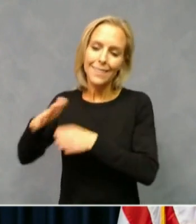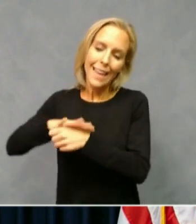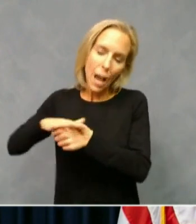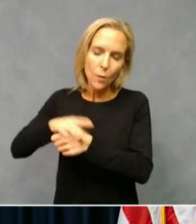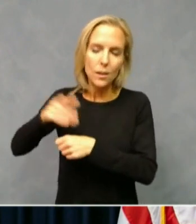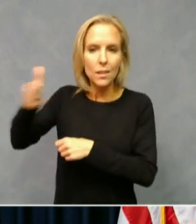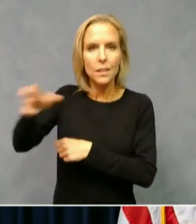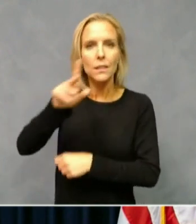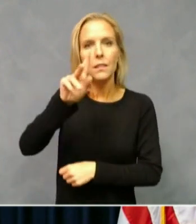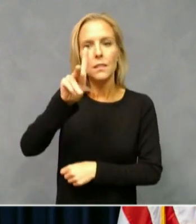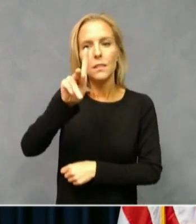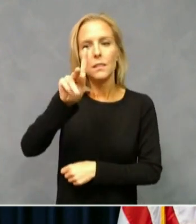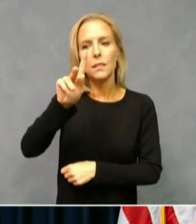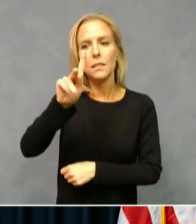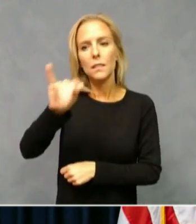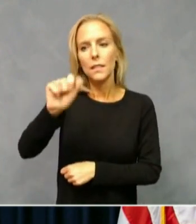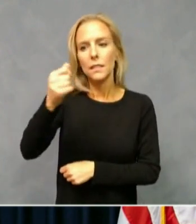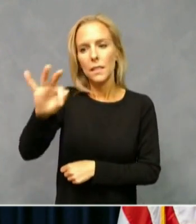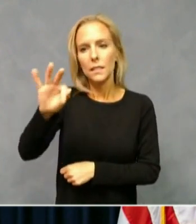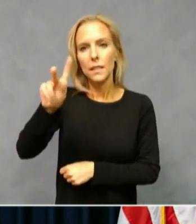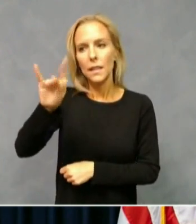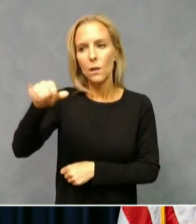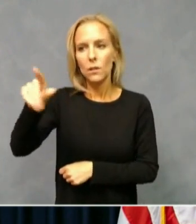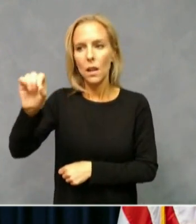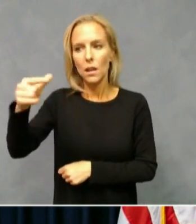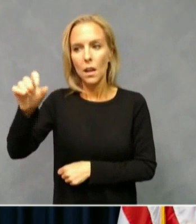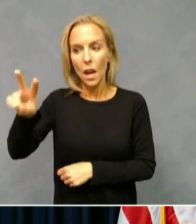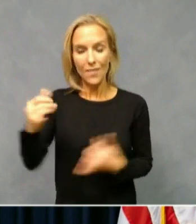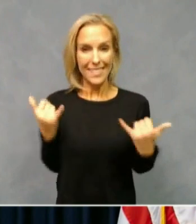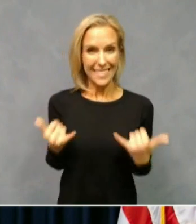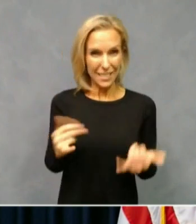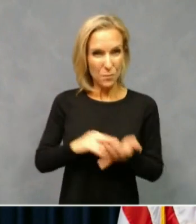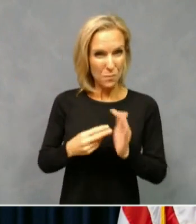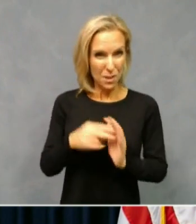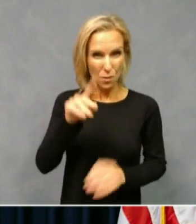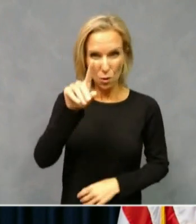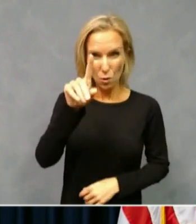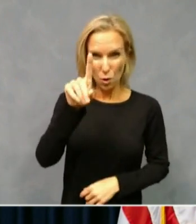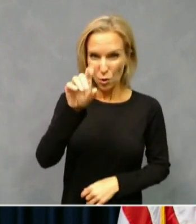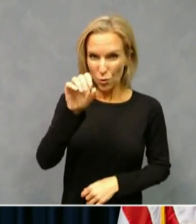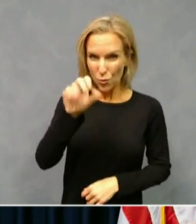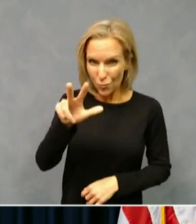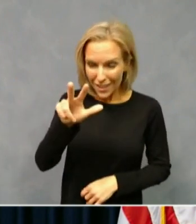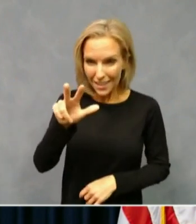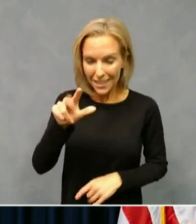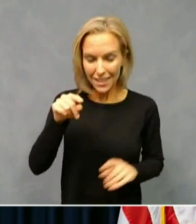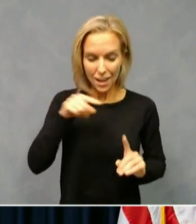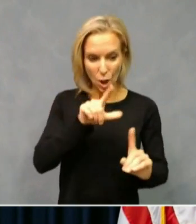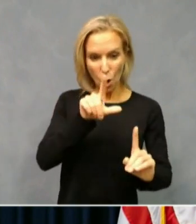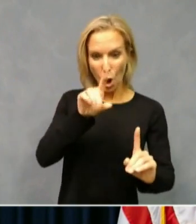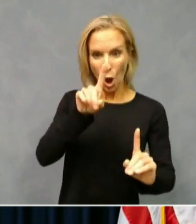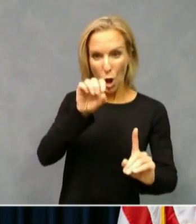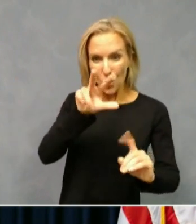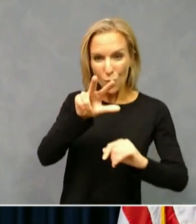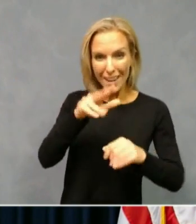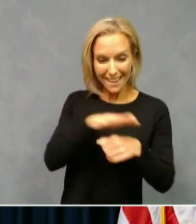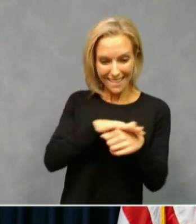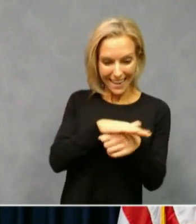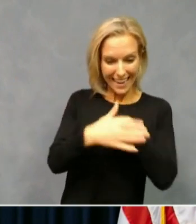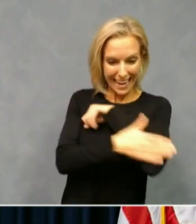kycovid19.ky.gov. As of today, we have 103 of our 120 counties that are in that red